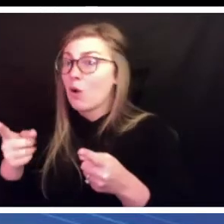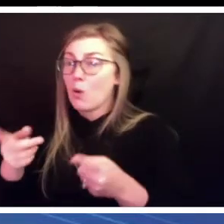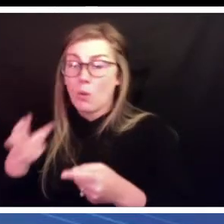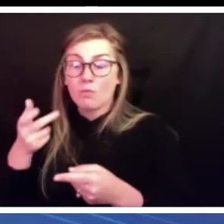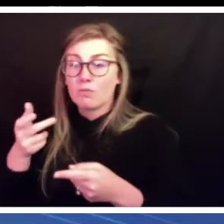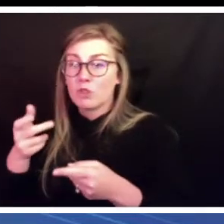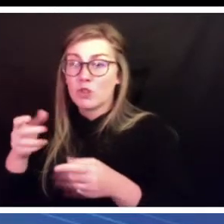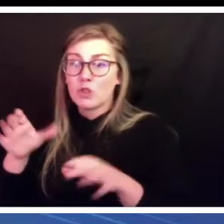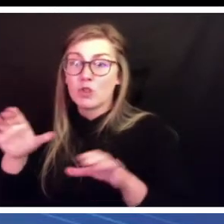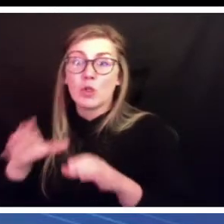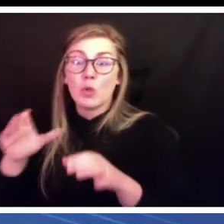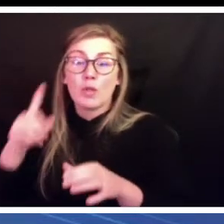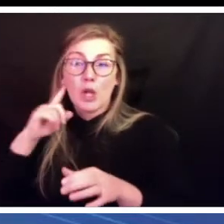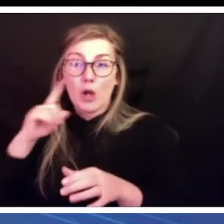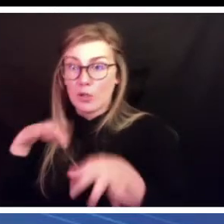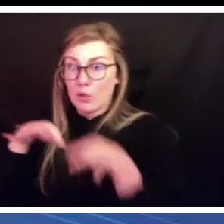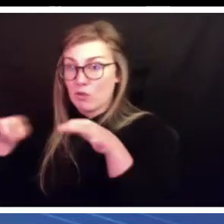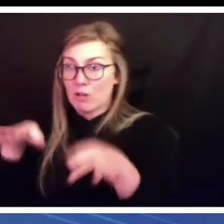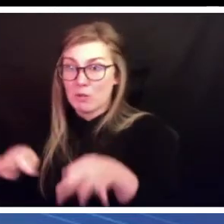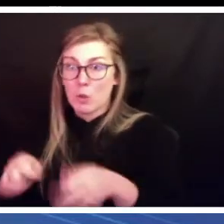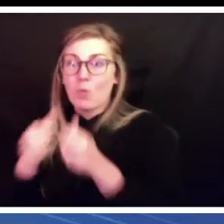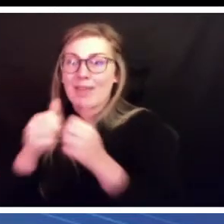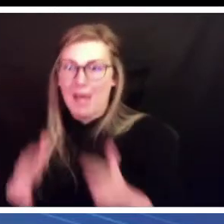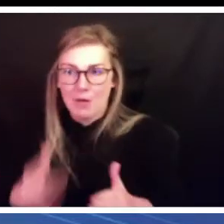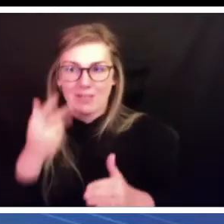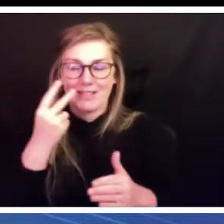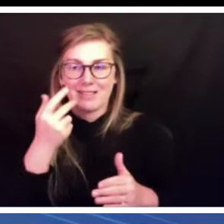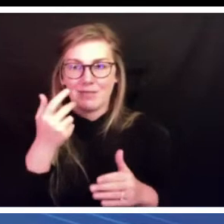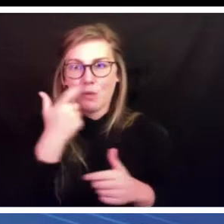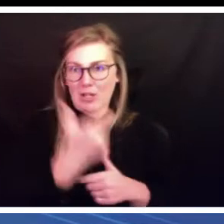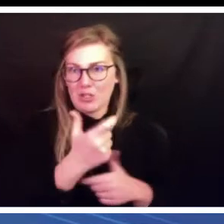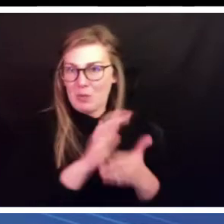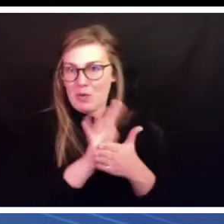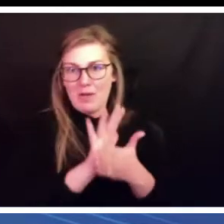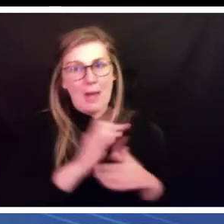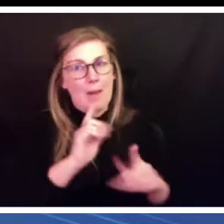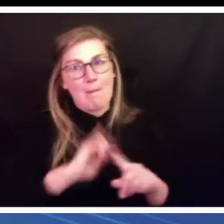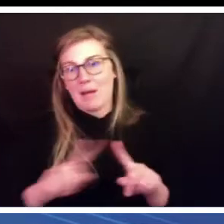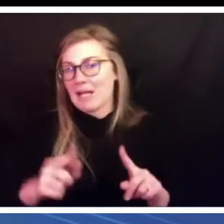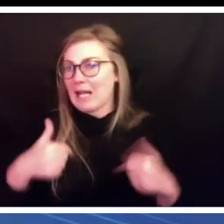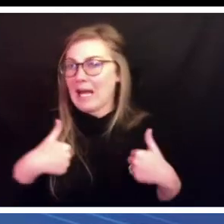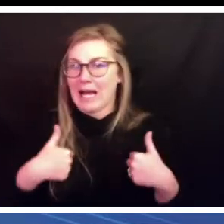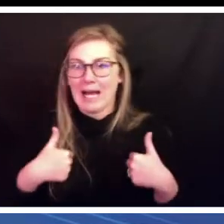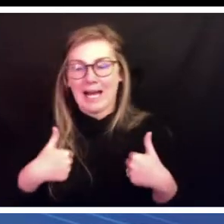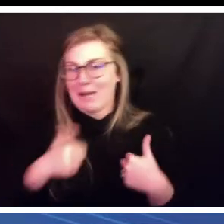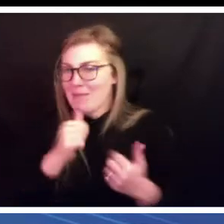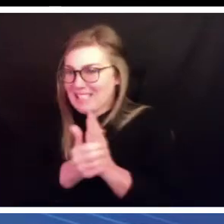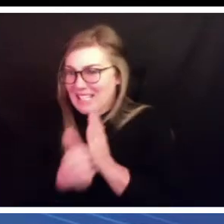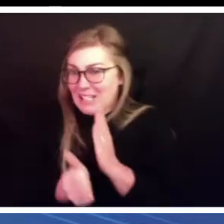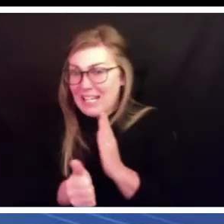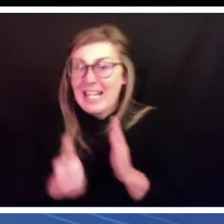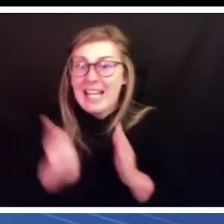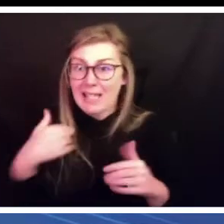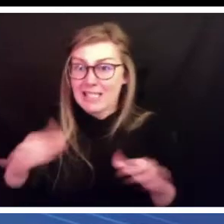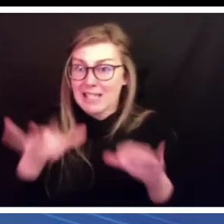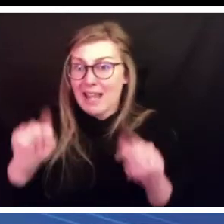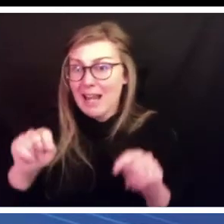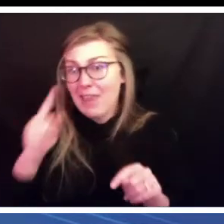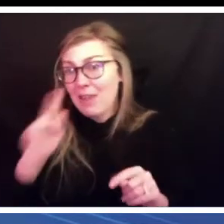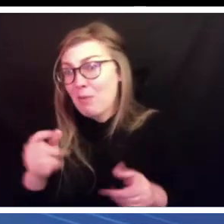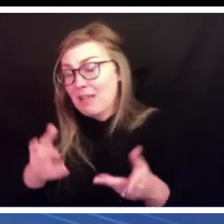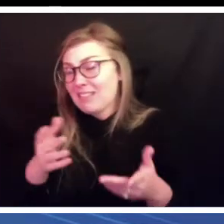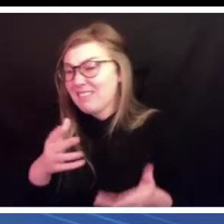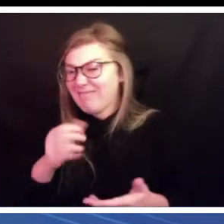So things have shifted in that way. But I don't have that gift to go in dry. I don't think I'd sound very good, by the way. That is